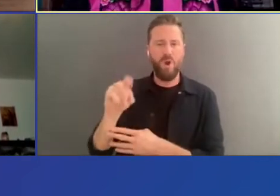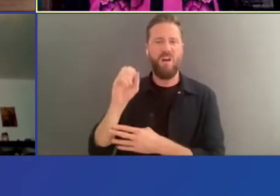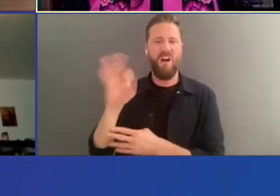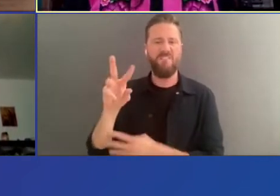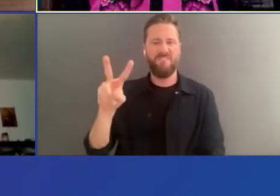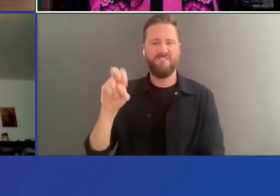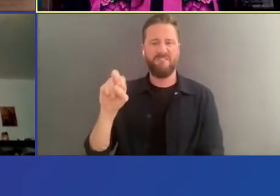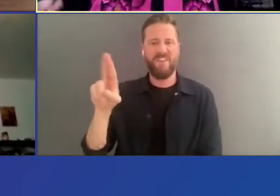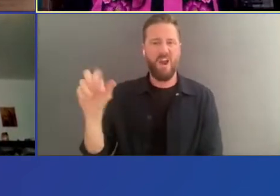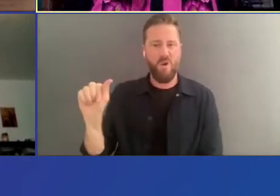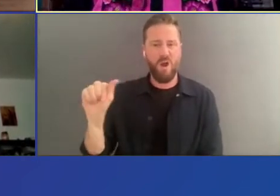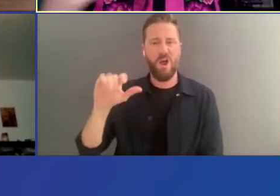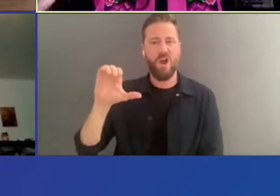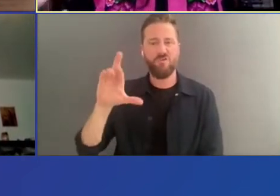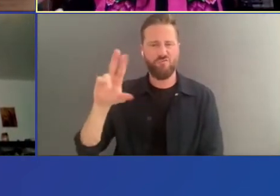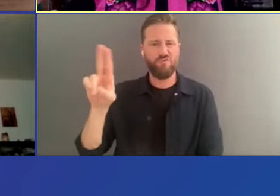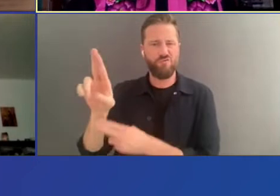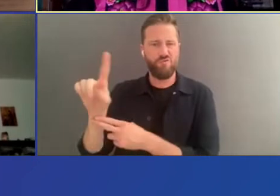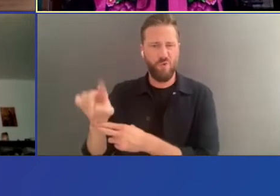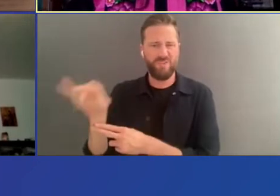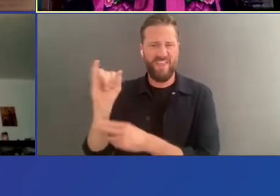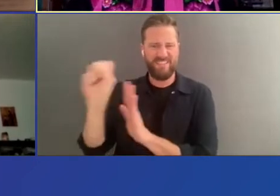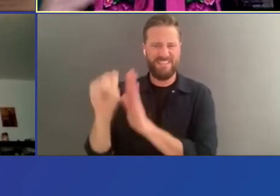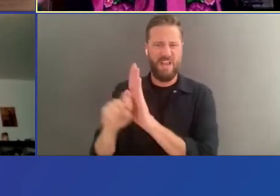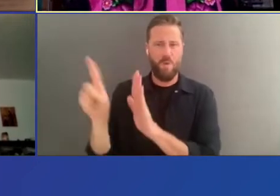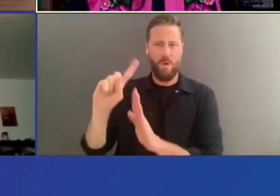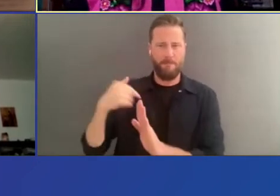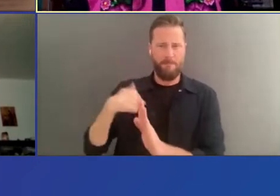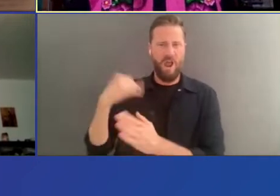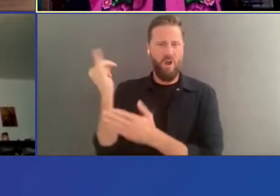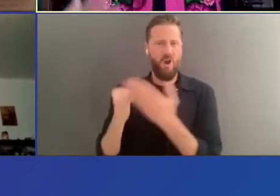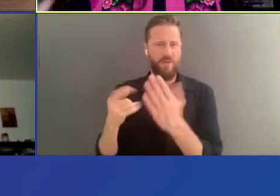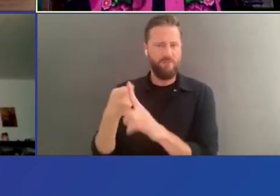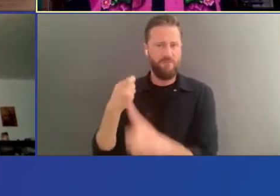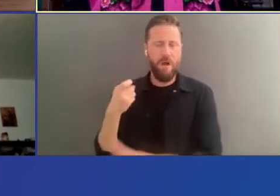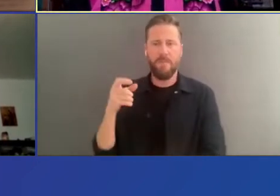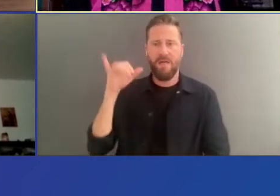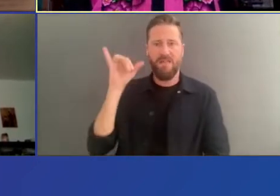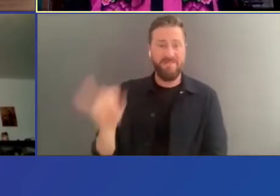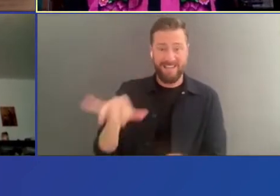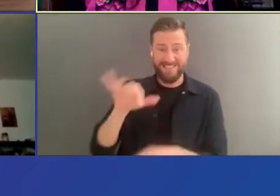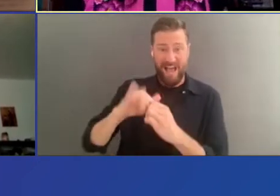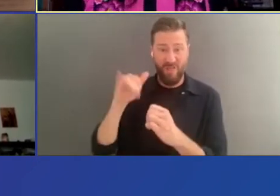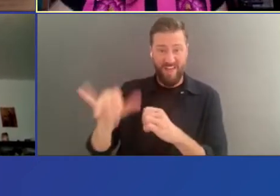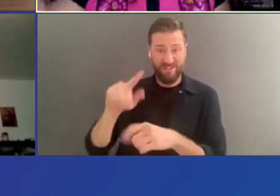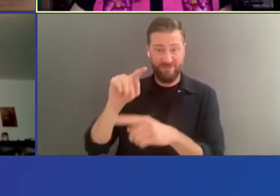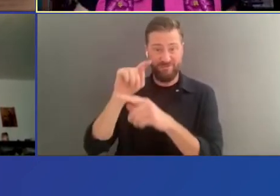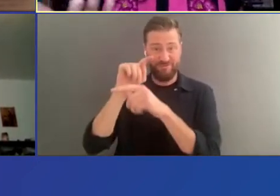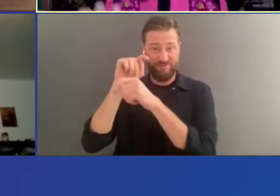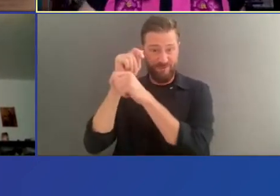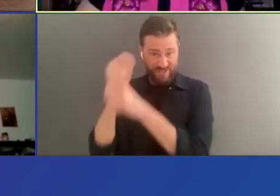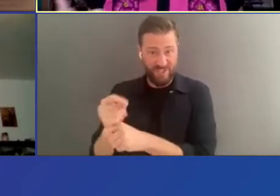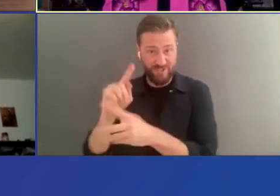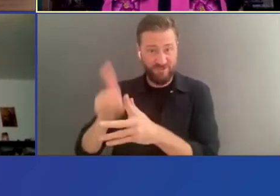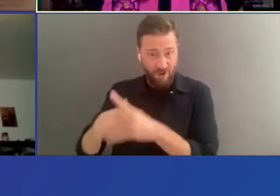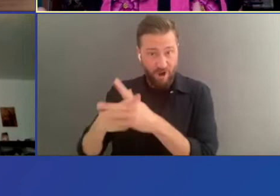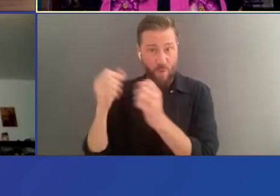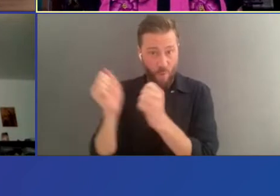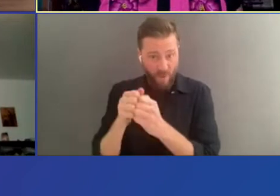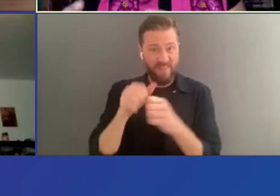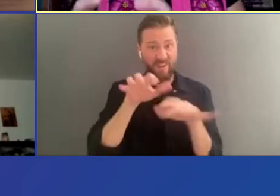from, that's when this tradition, song heritage, started. And that's where, as you mentioned before,